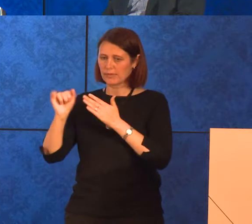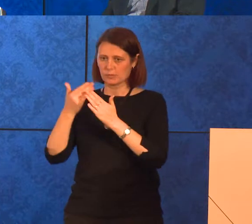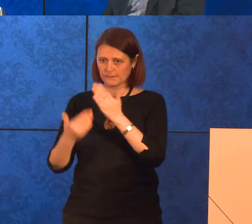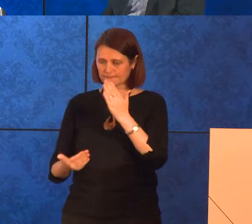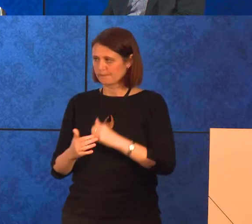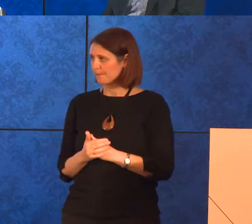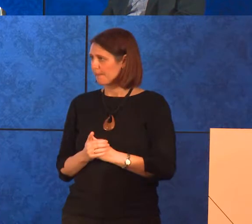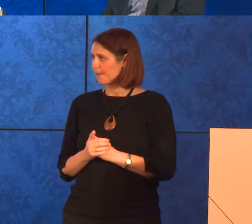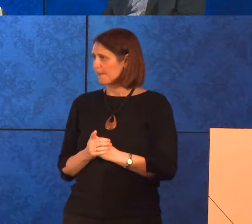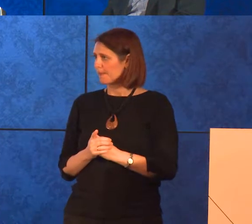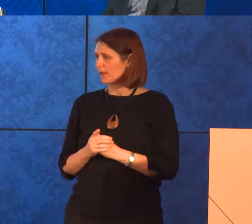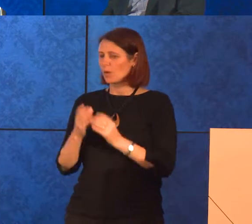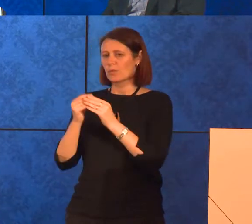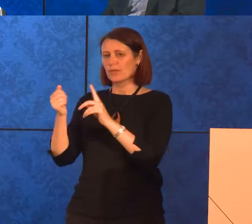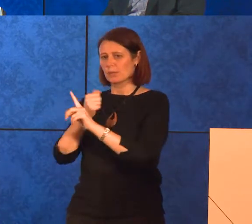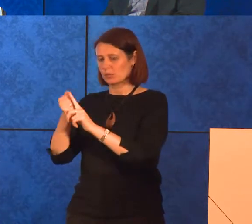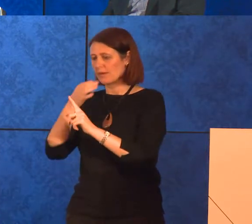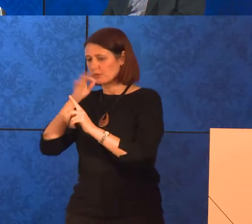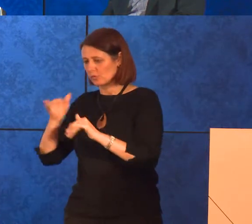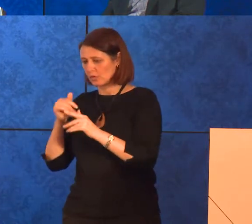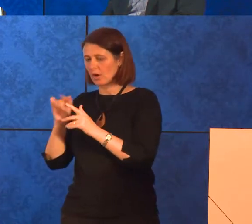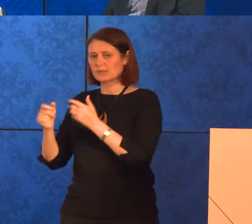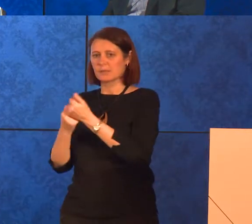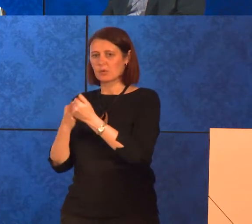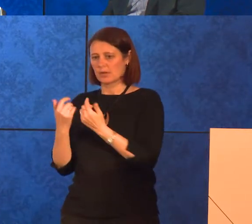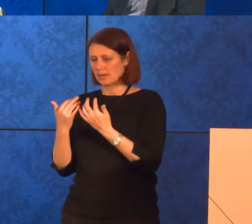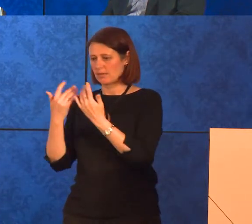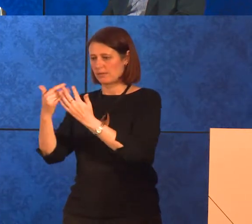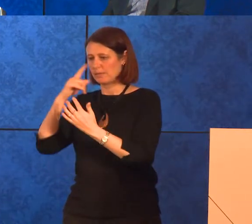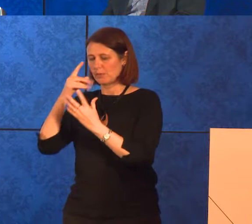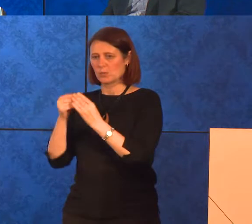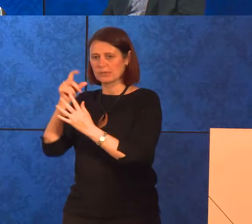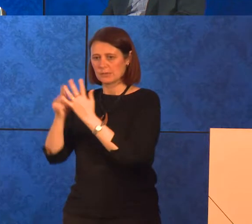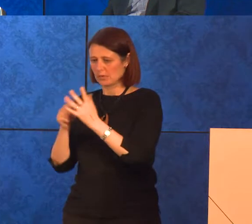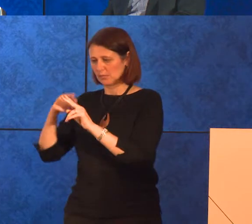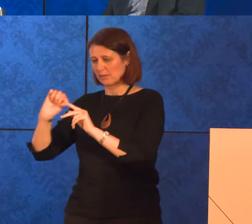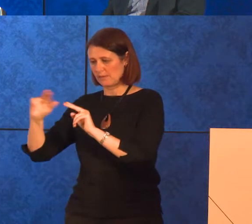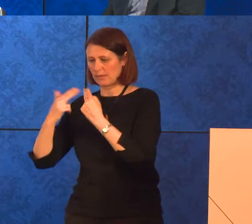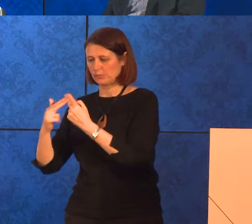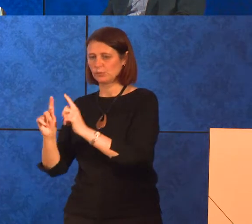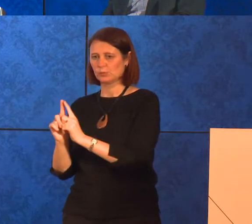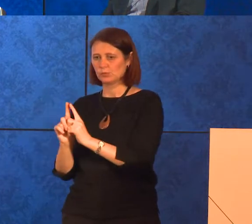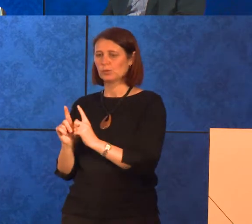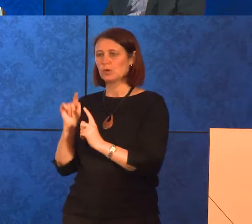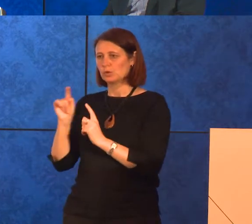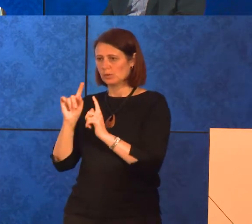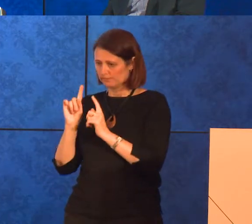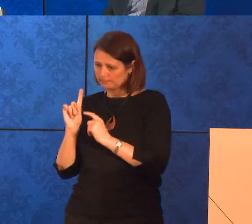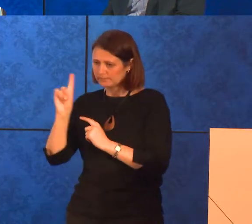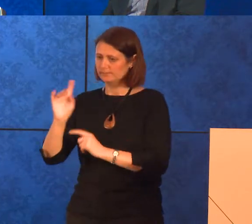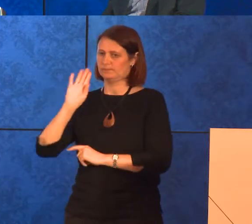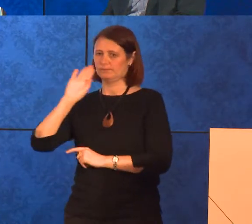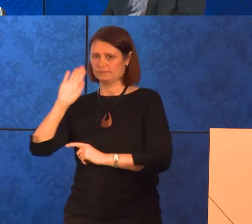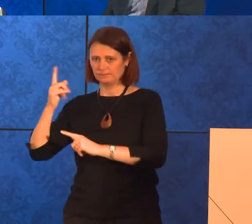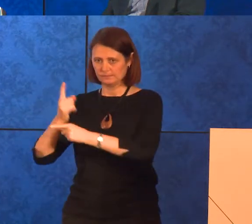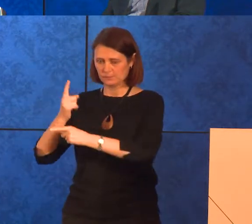Into the abuse of children, I supported a number of people with disability and their families to come forward into